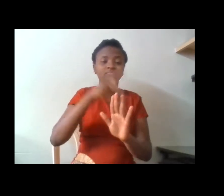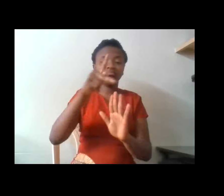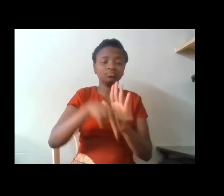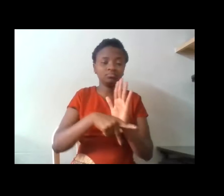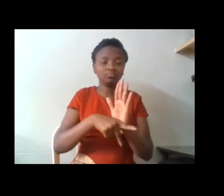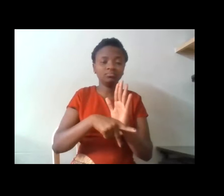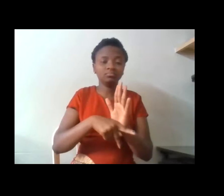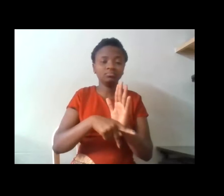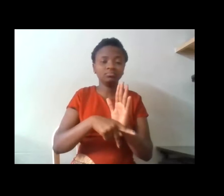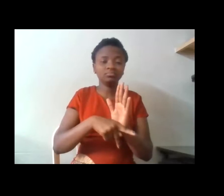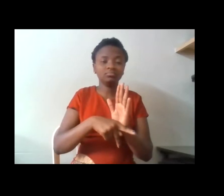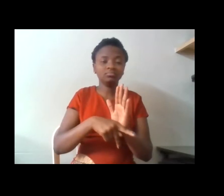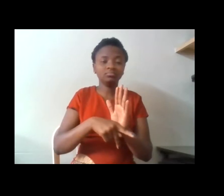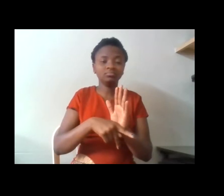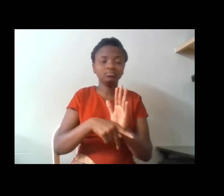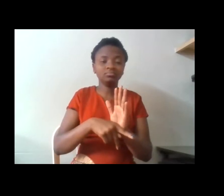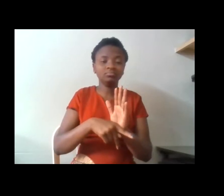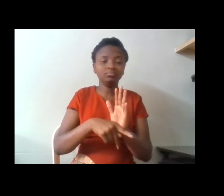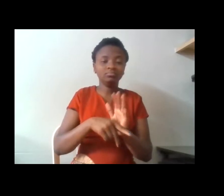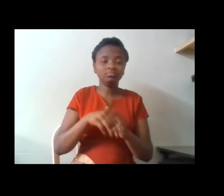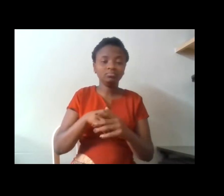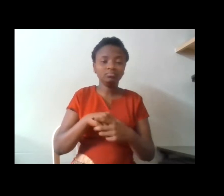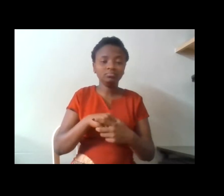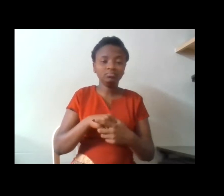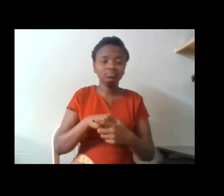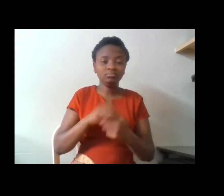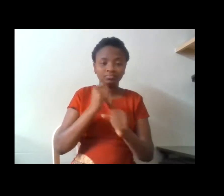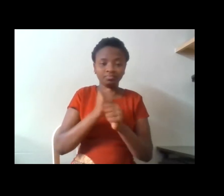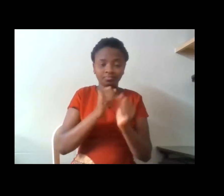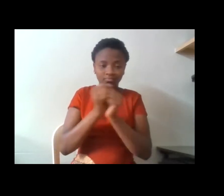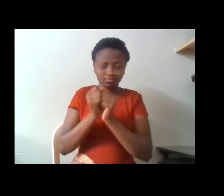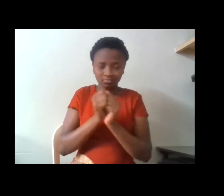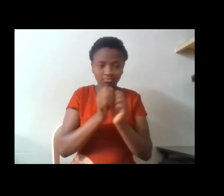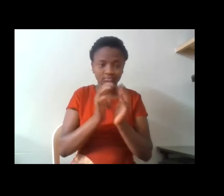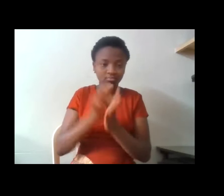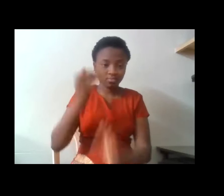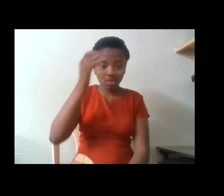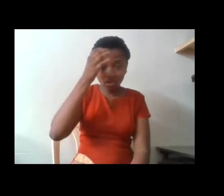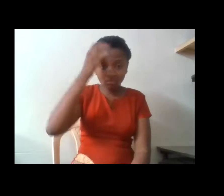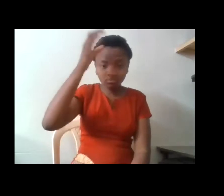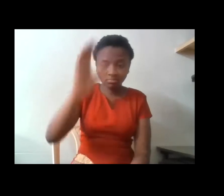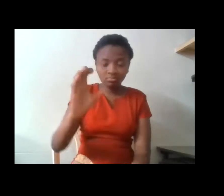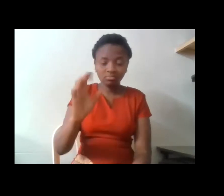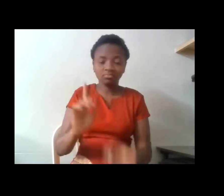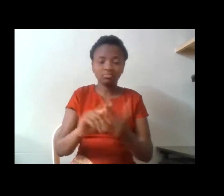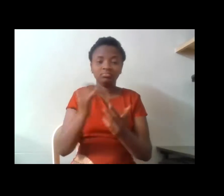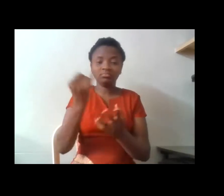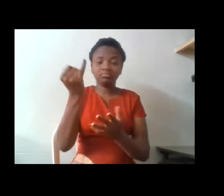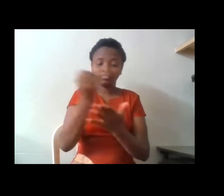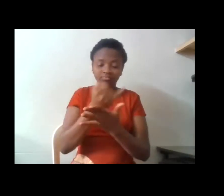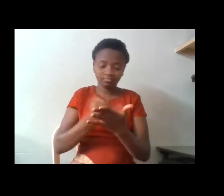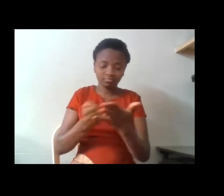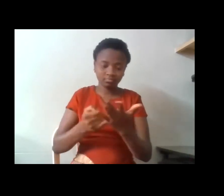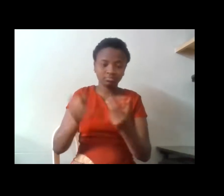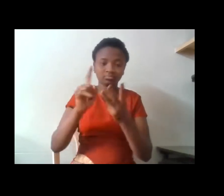were engaged right from the onset in concept and design discussions through to implementing,